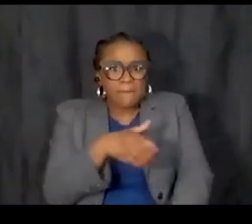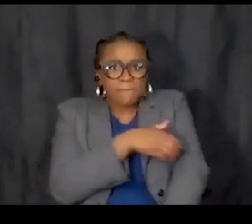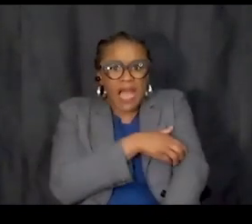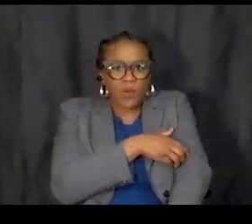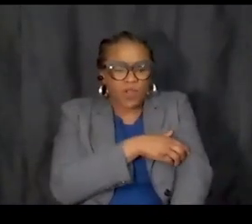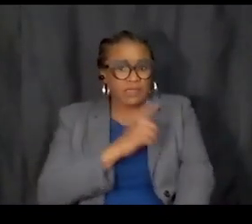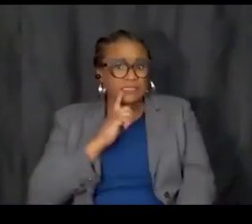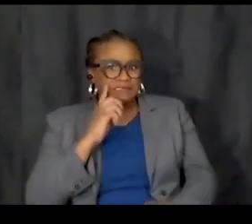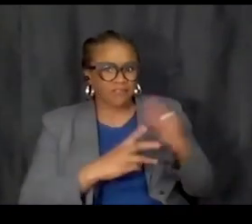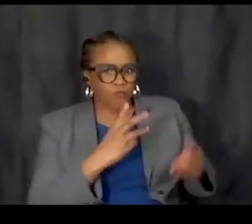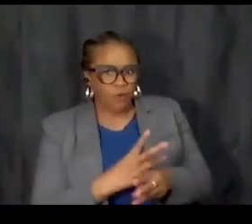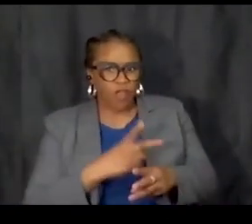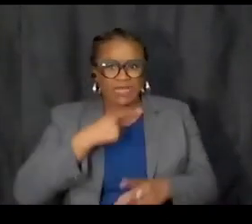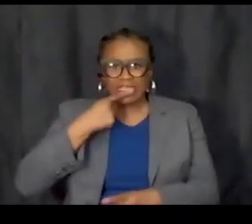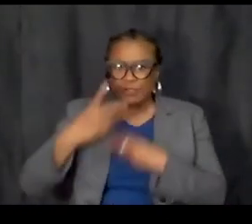world.